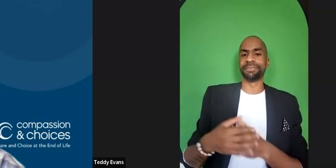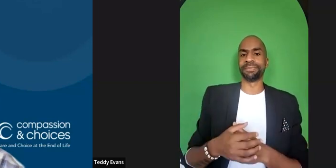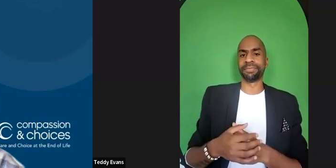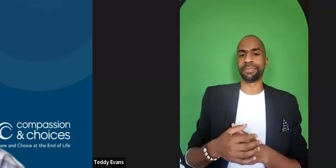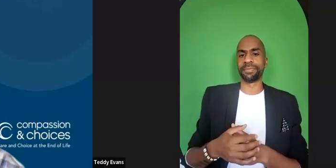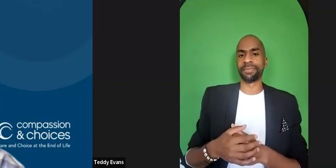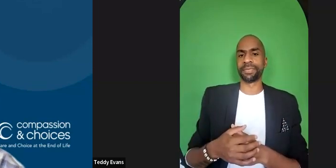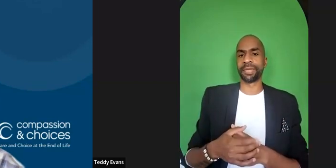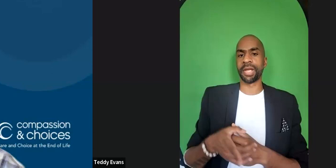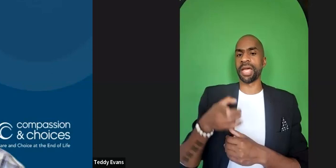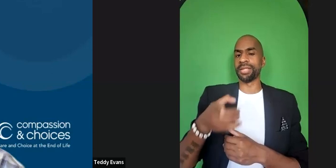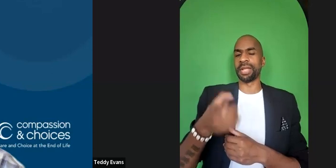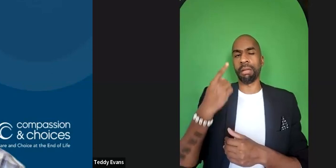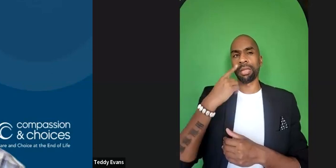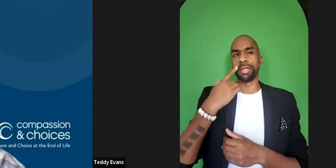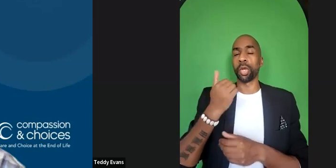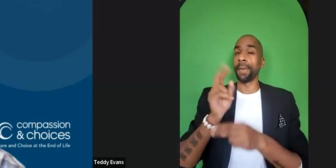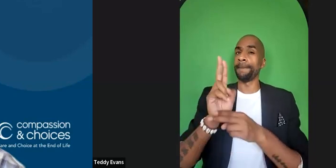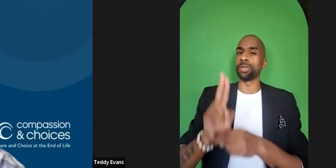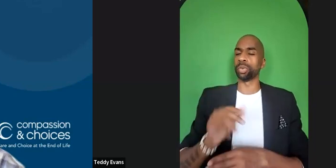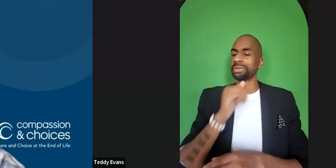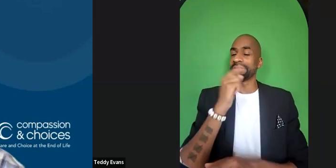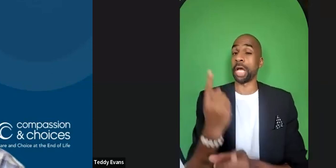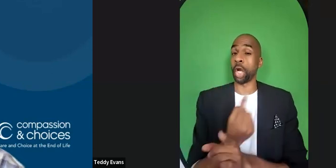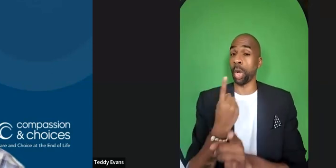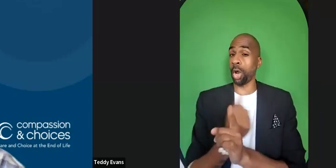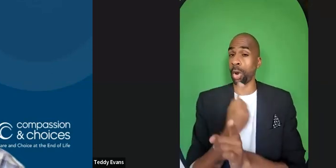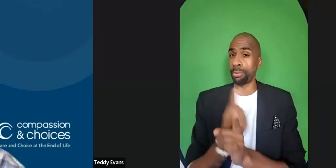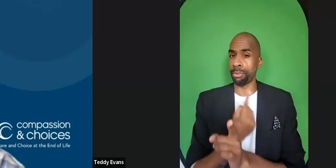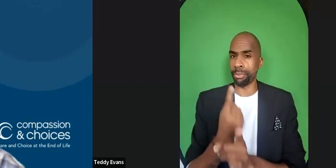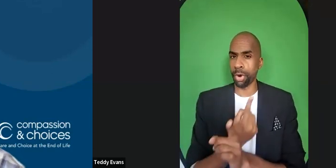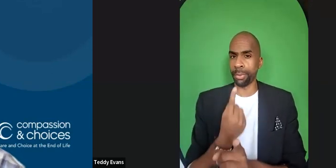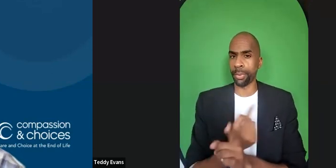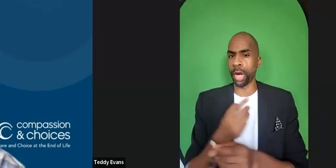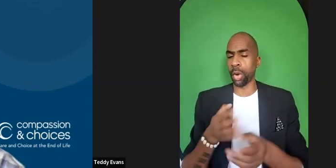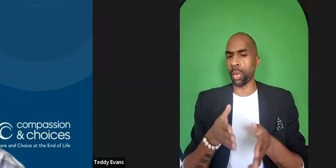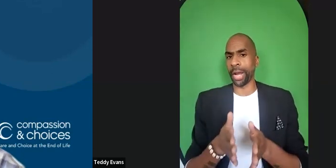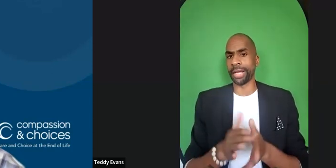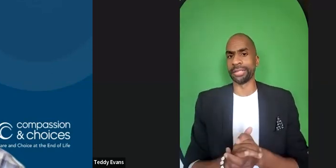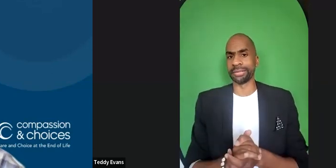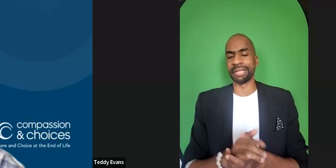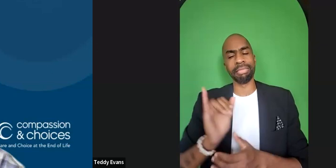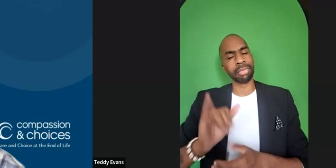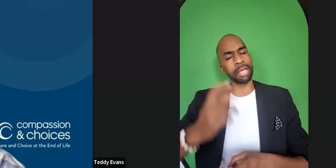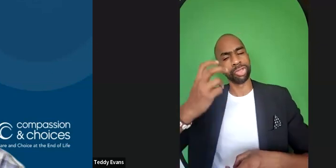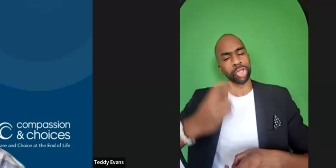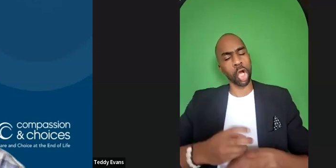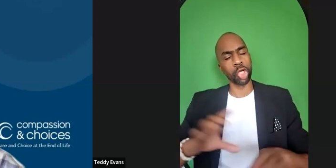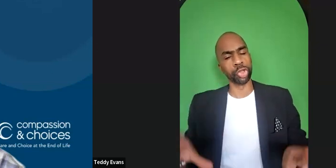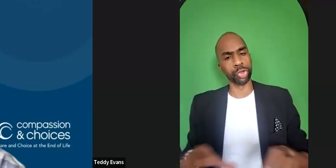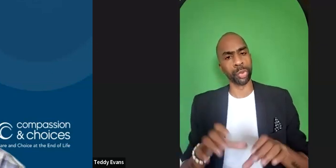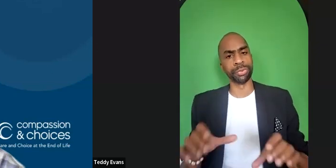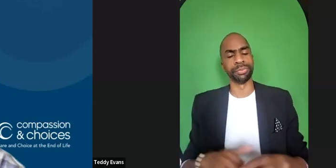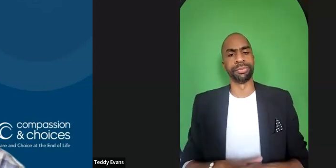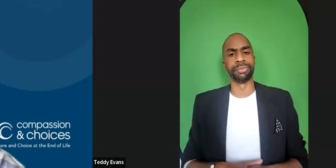be used in inappropriate situations. And the opposite is true. It actually is very hard to do. And it's, I